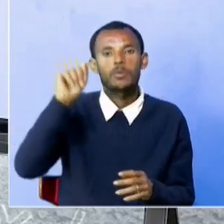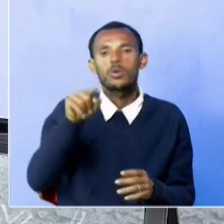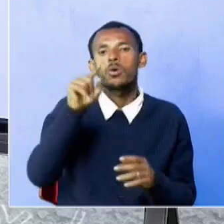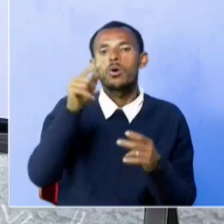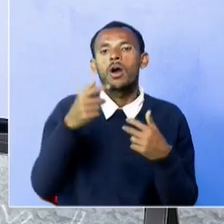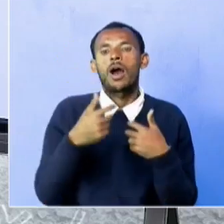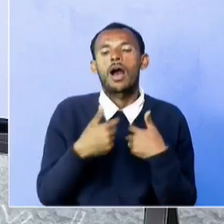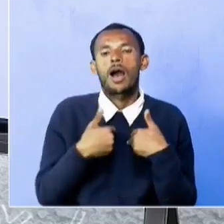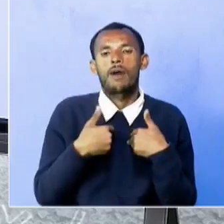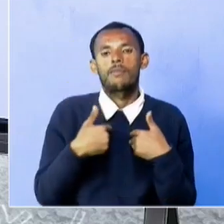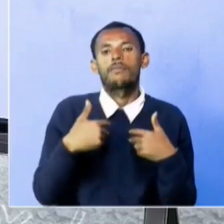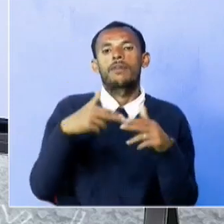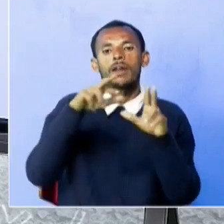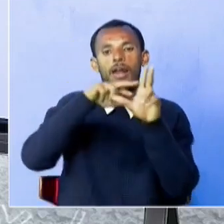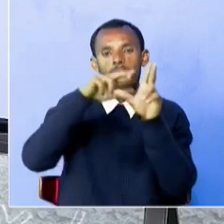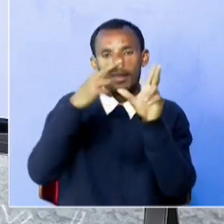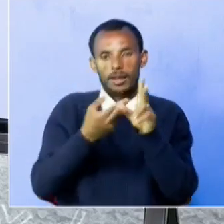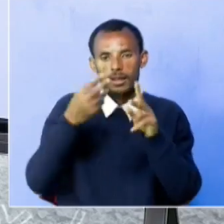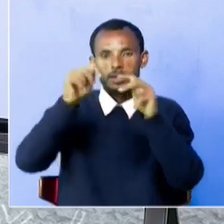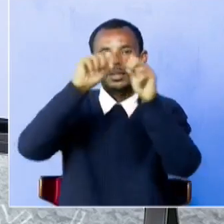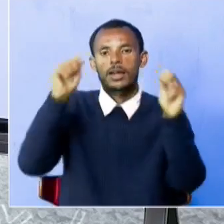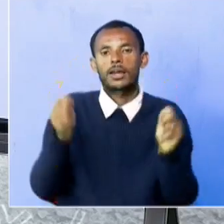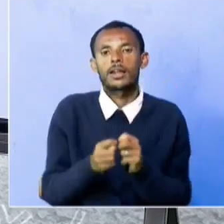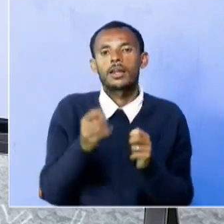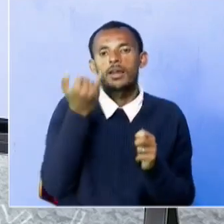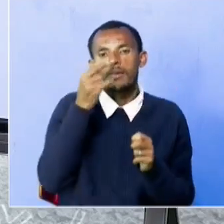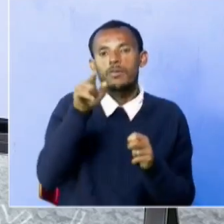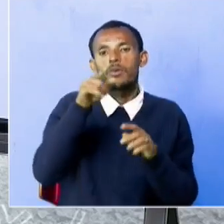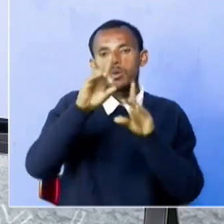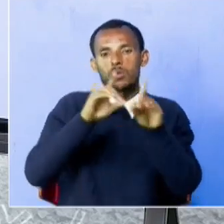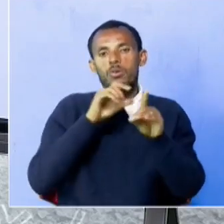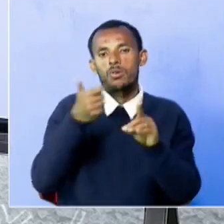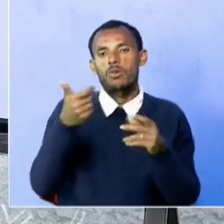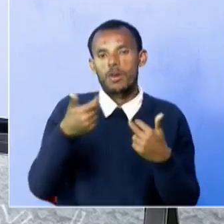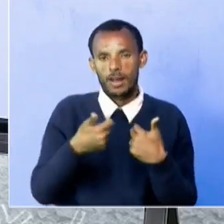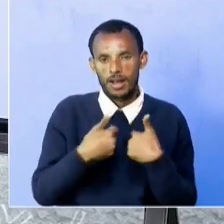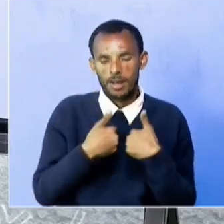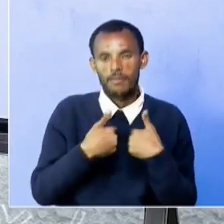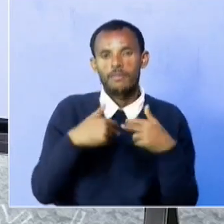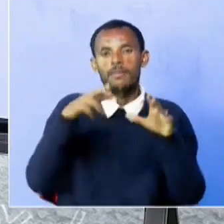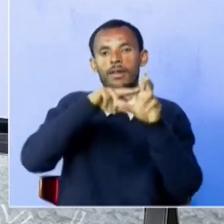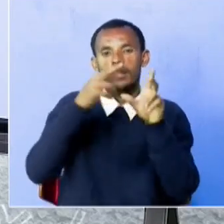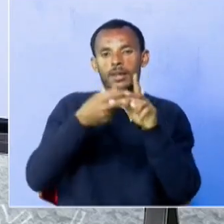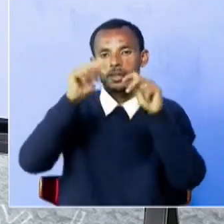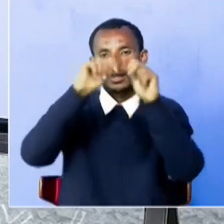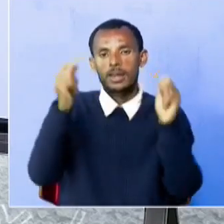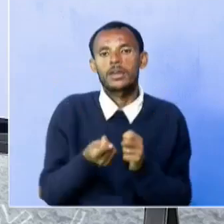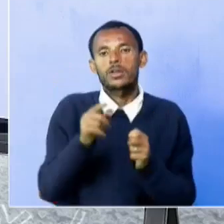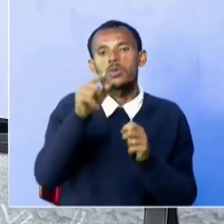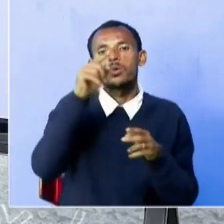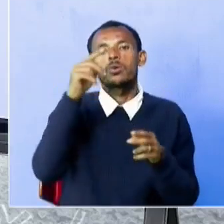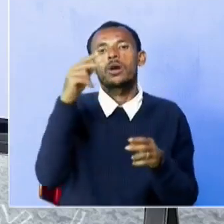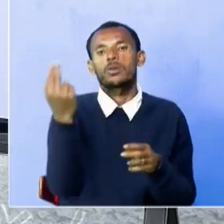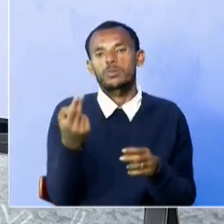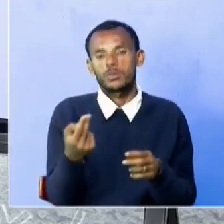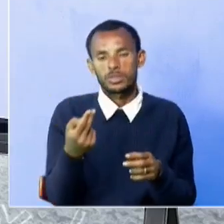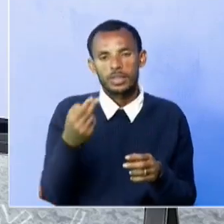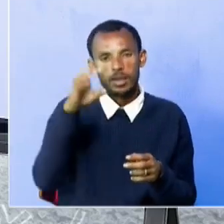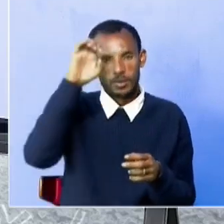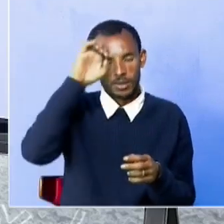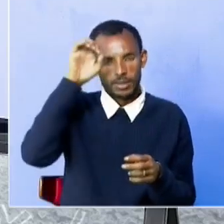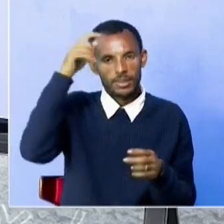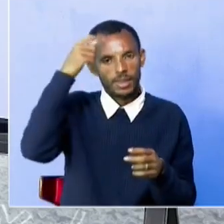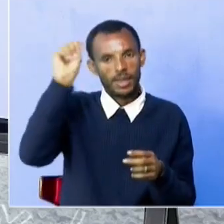have right-angled triangle, okay? If you don't have right-angled triangle, you cannot apply Euclid's theorem. Suppose we have this